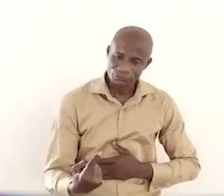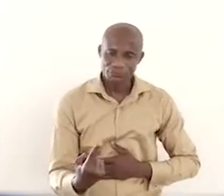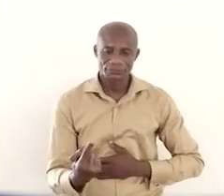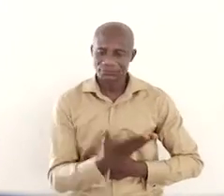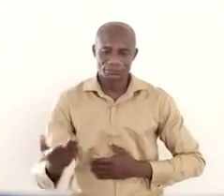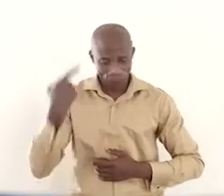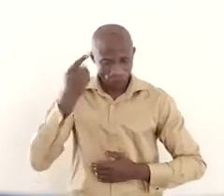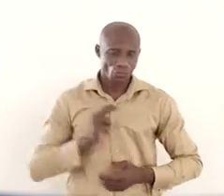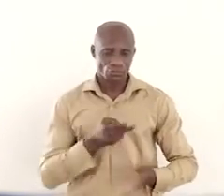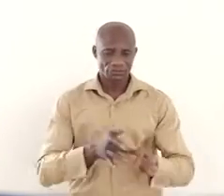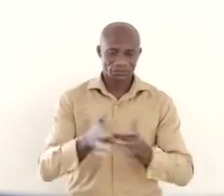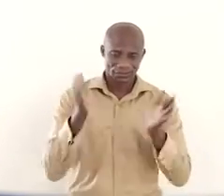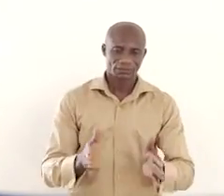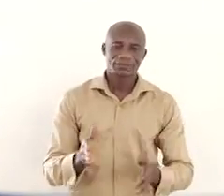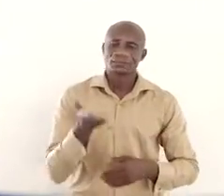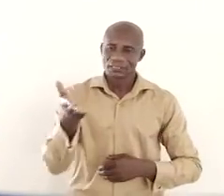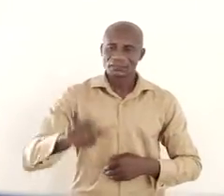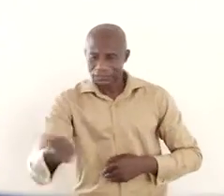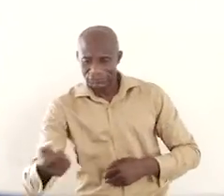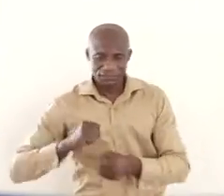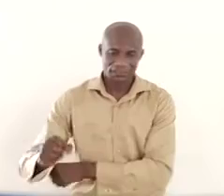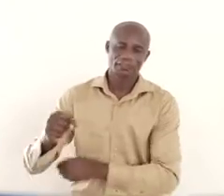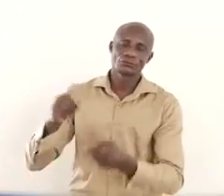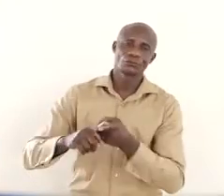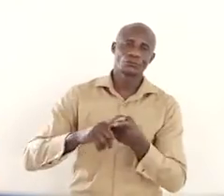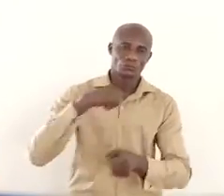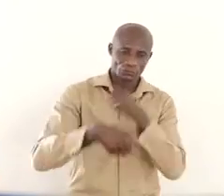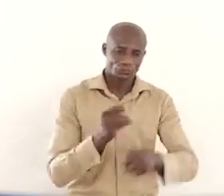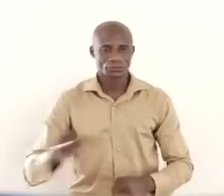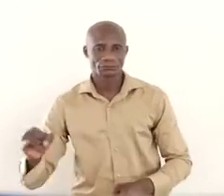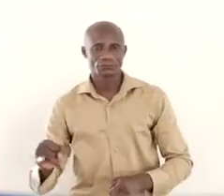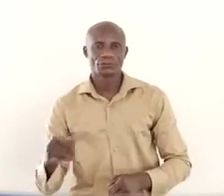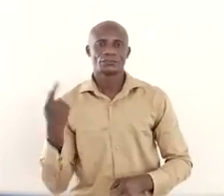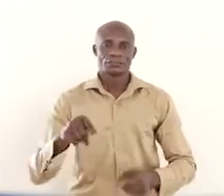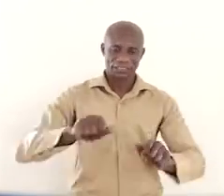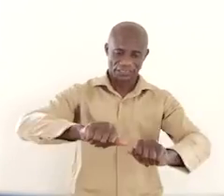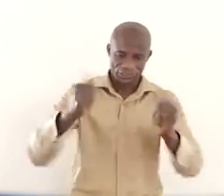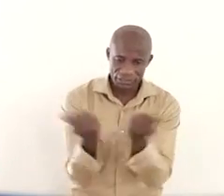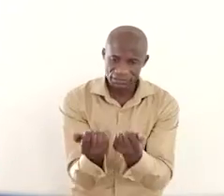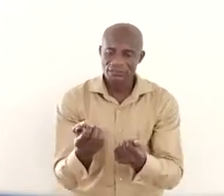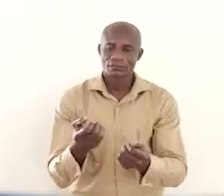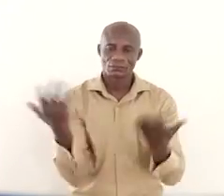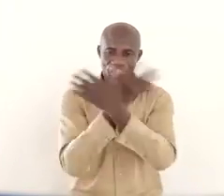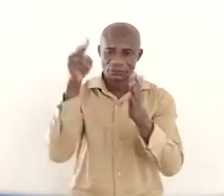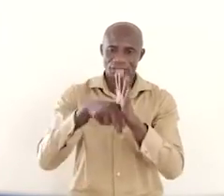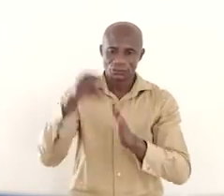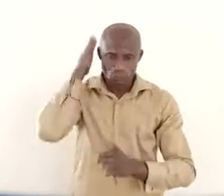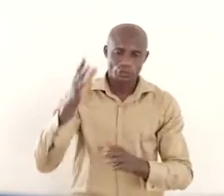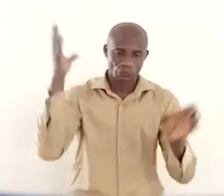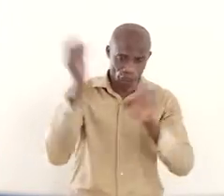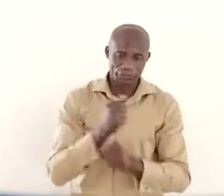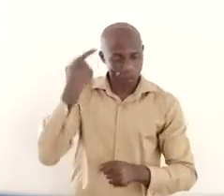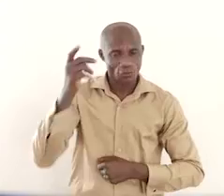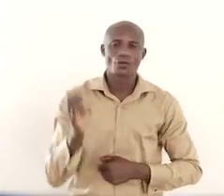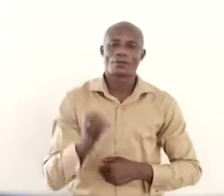only reality for us Christians. There is another side to Calvary. The agents of darkness will not